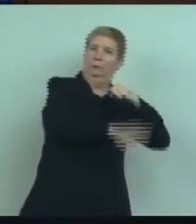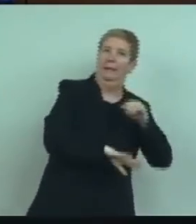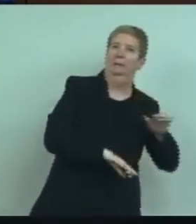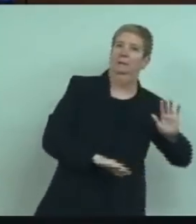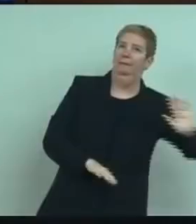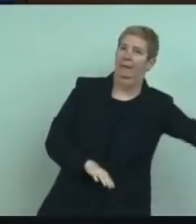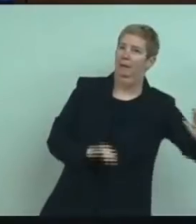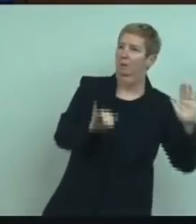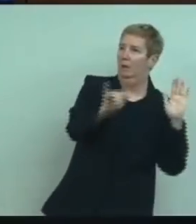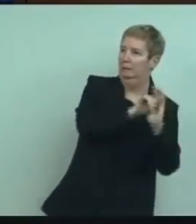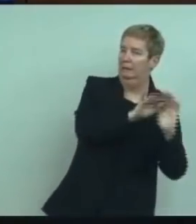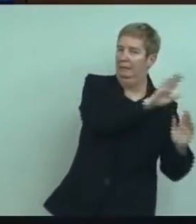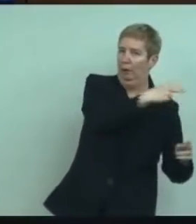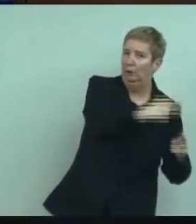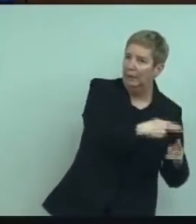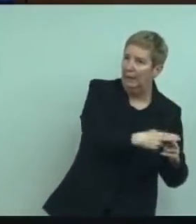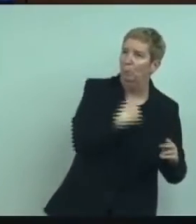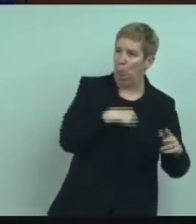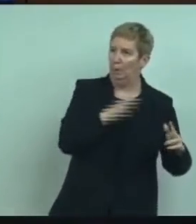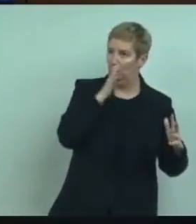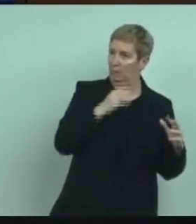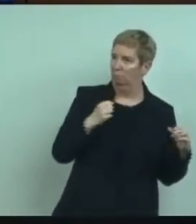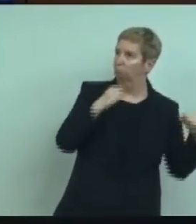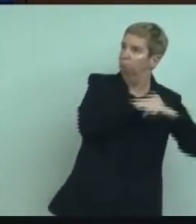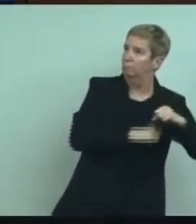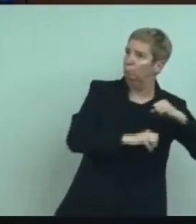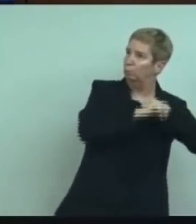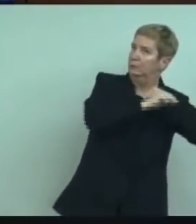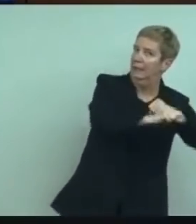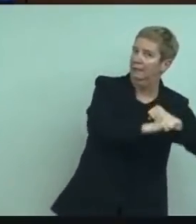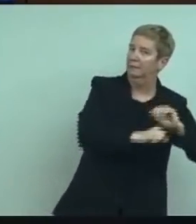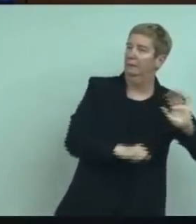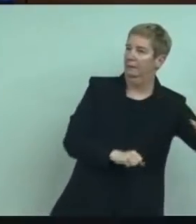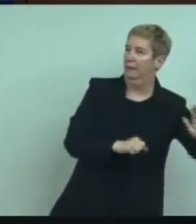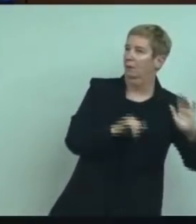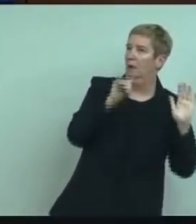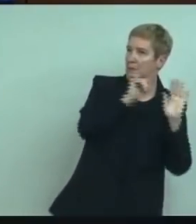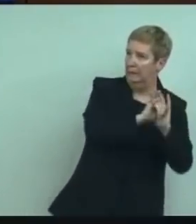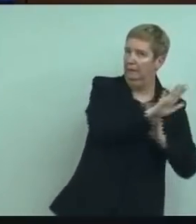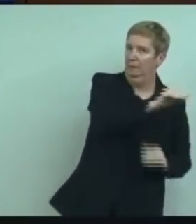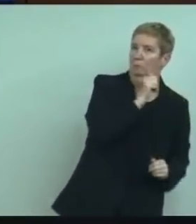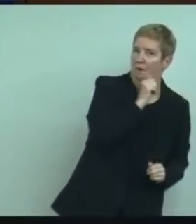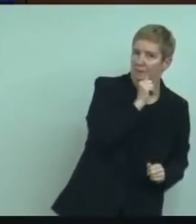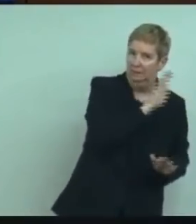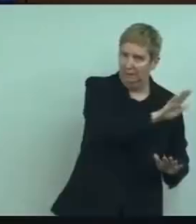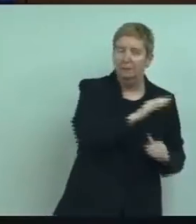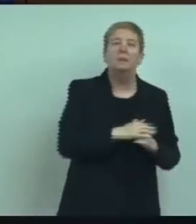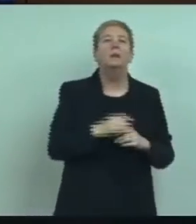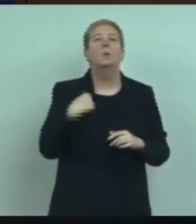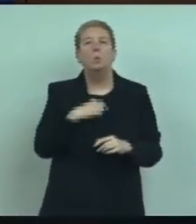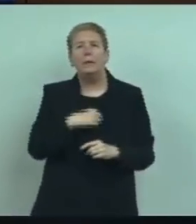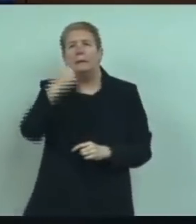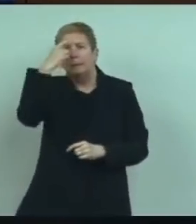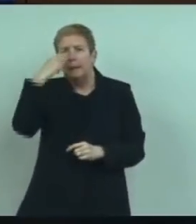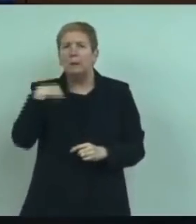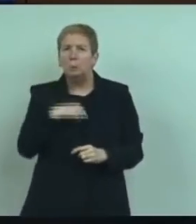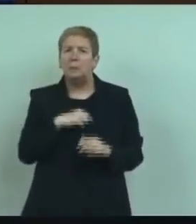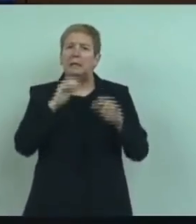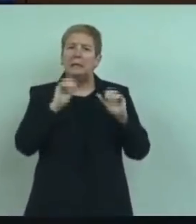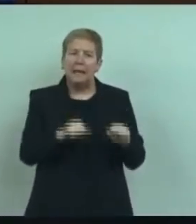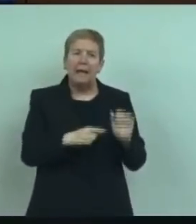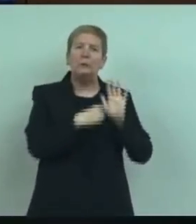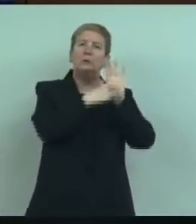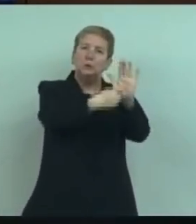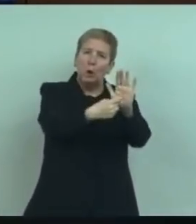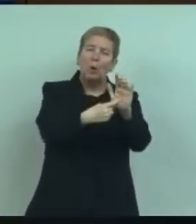do that. We will be fierce about doing that. But we think that we can do more, show patterns and trends, help